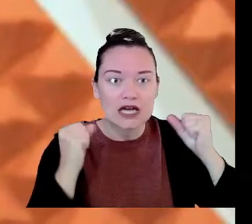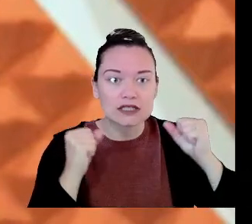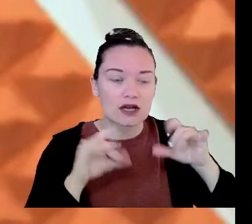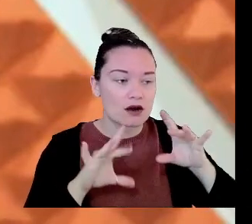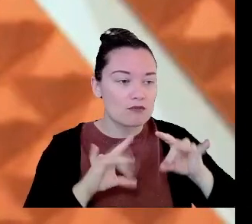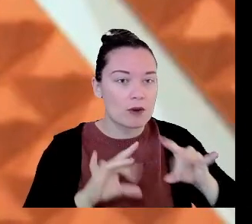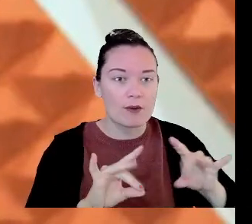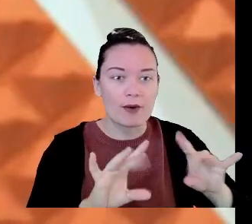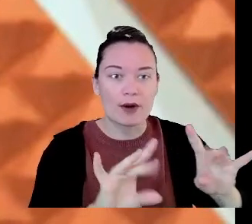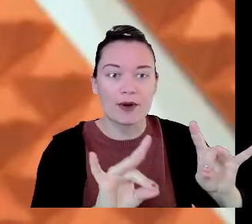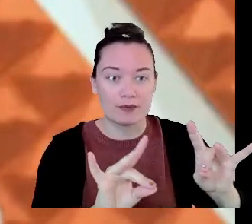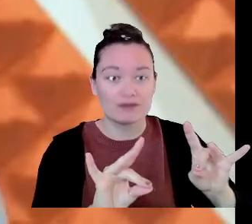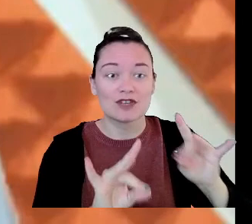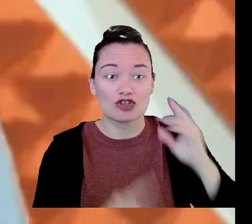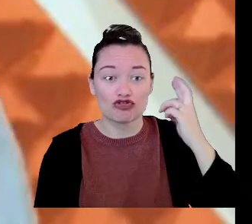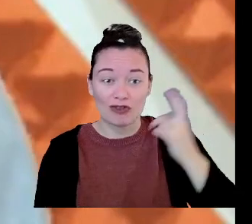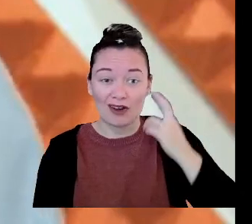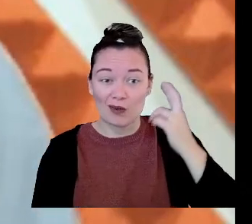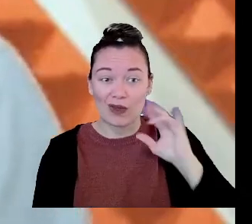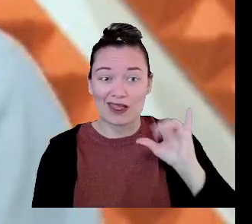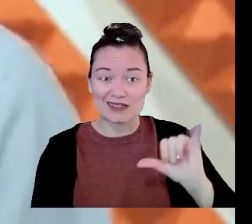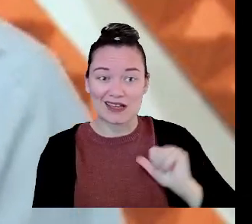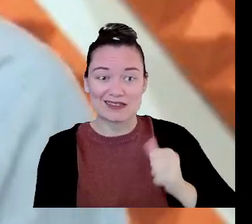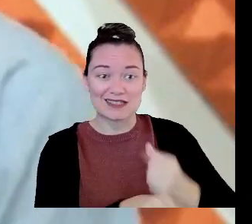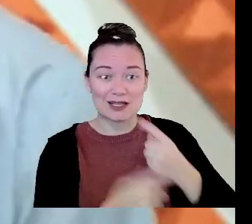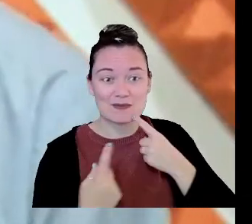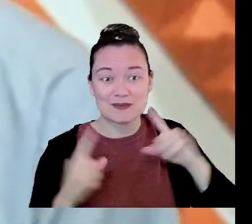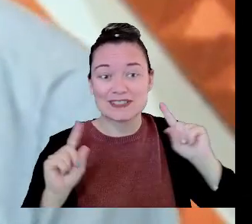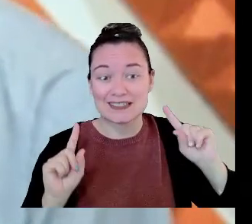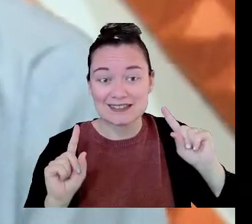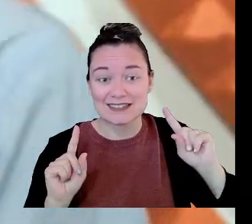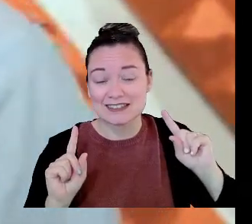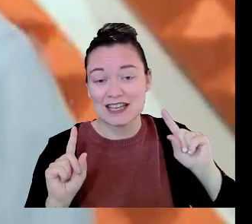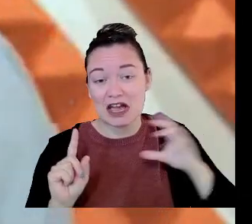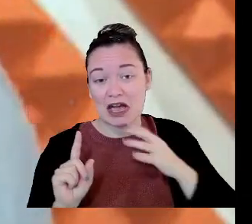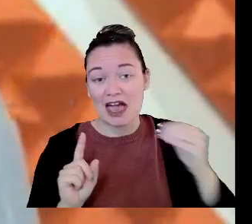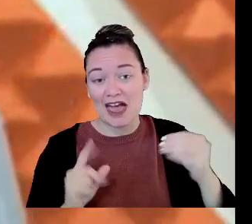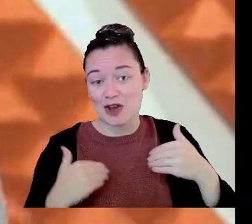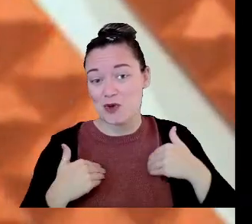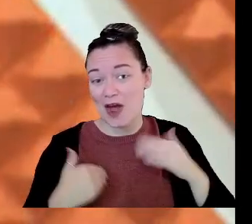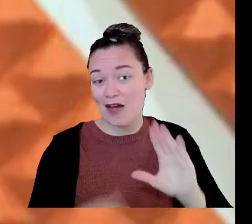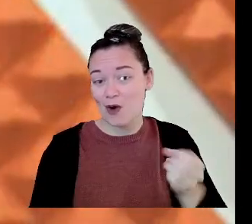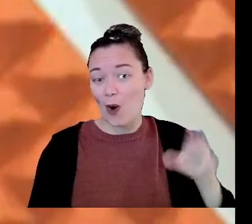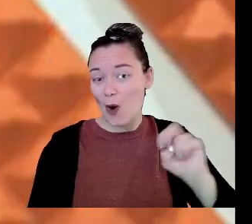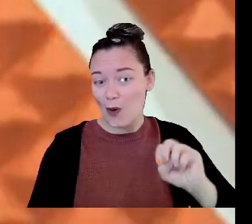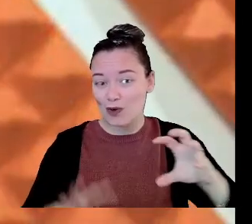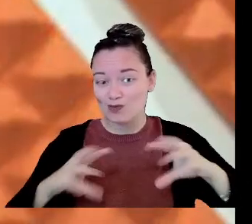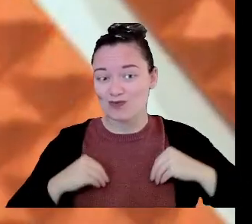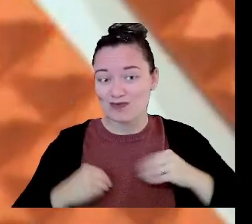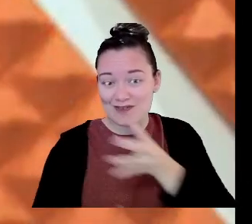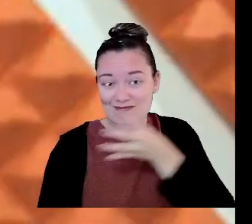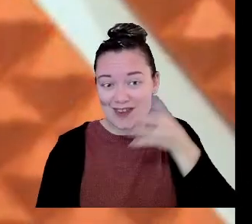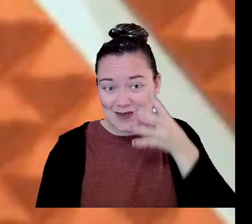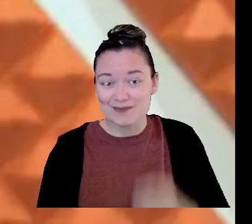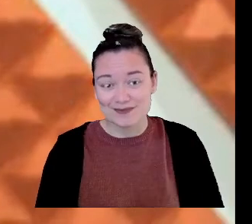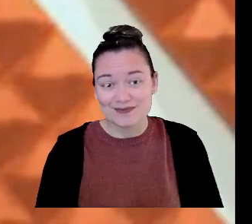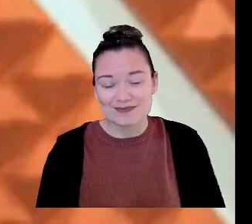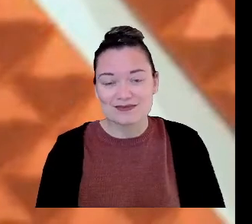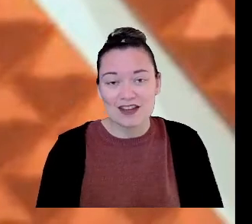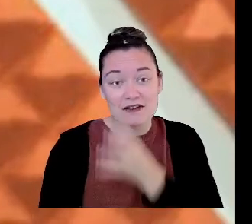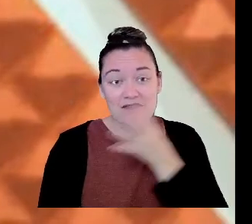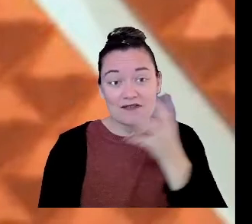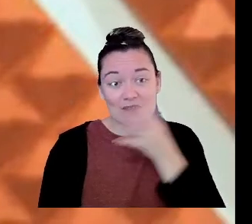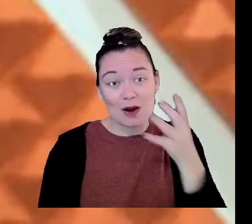the on-job training really sets you up for success. And then you can go and have your own farm and be able to do that. Farming is what I